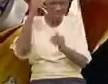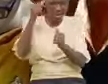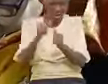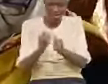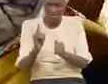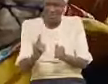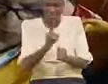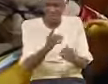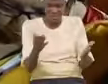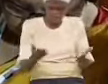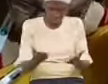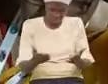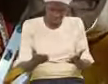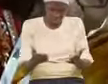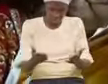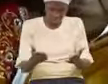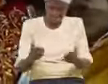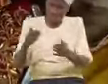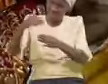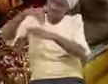Me do gberana mesi ame yela filata.